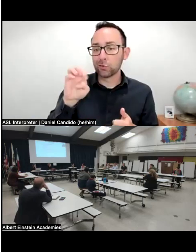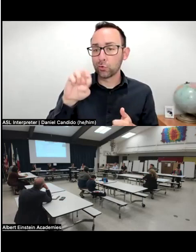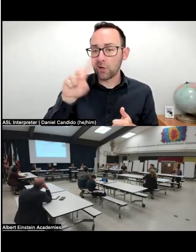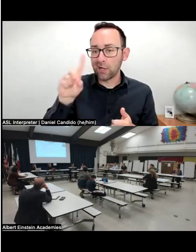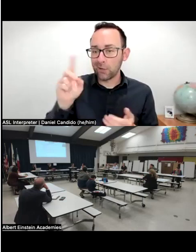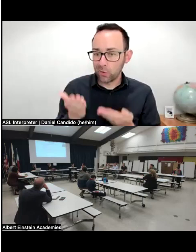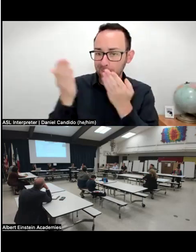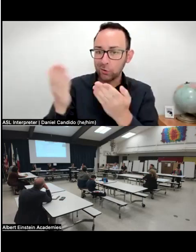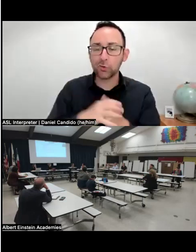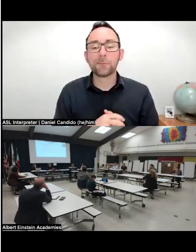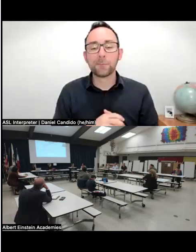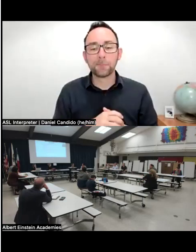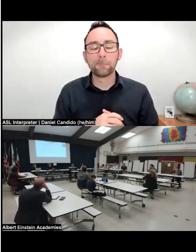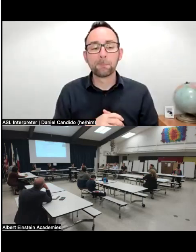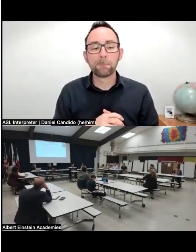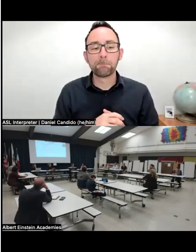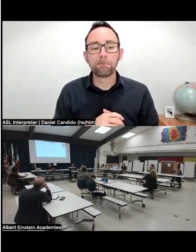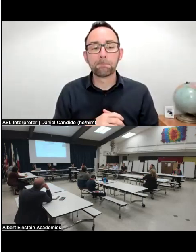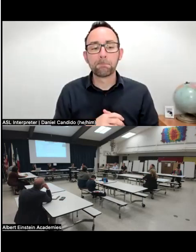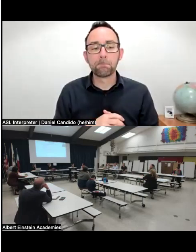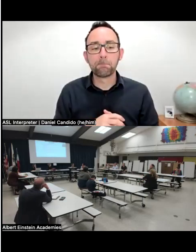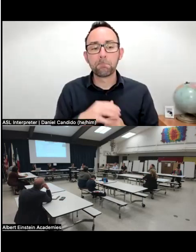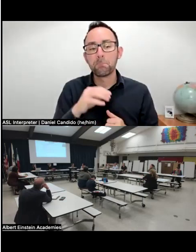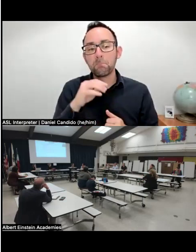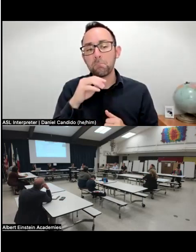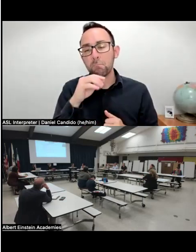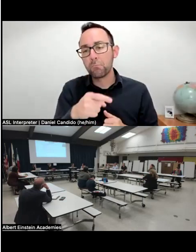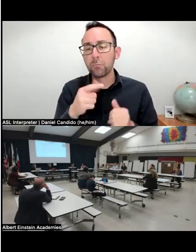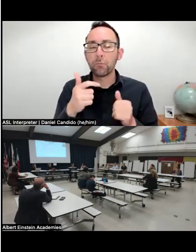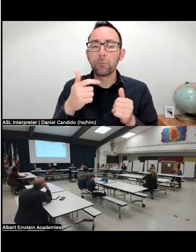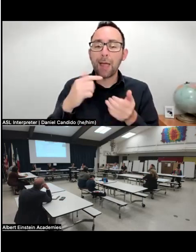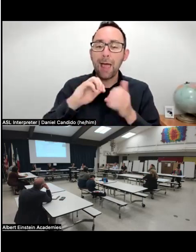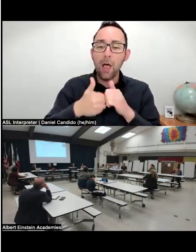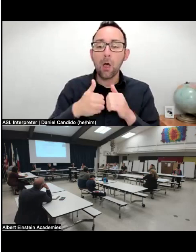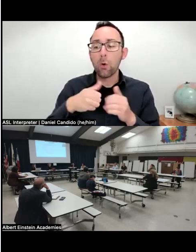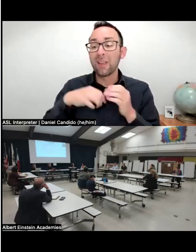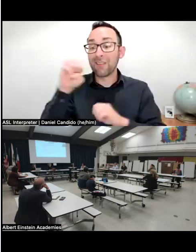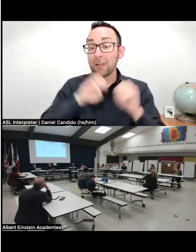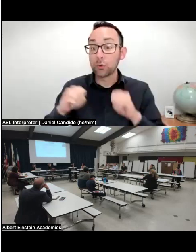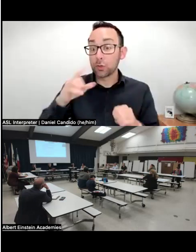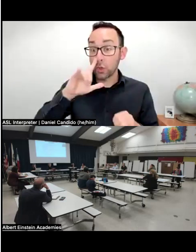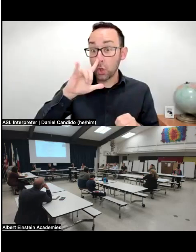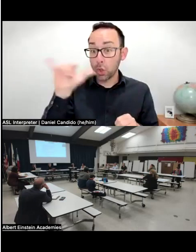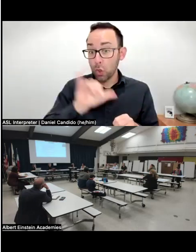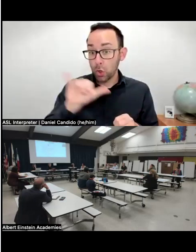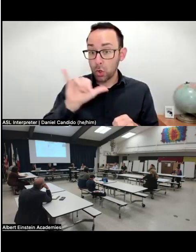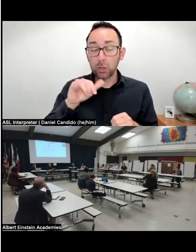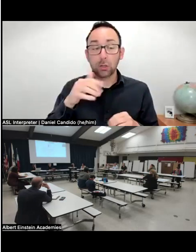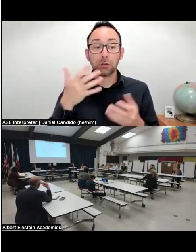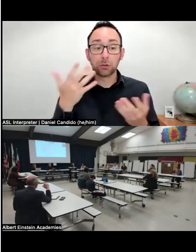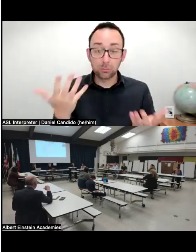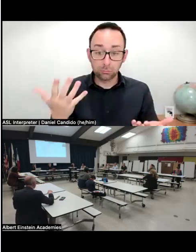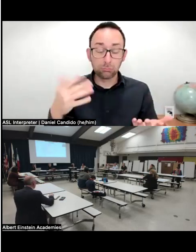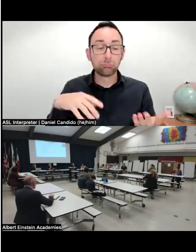to show kind of how a program evaluation would look based on these before? Okay,